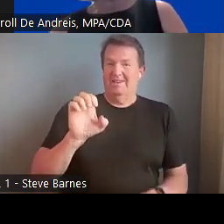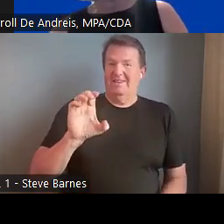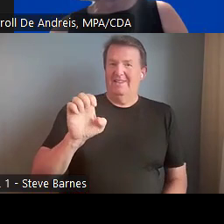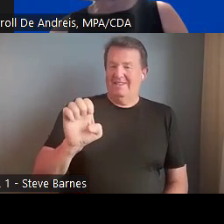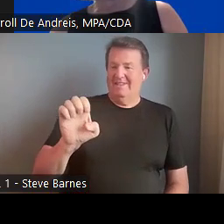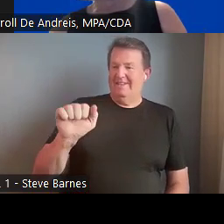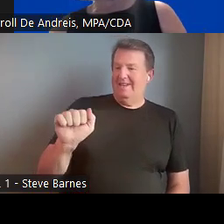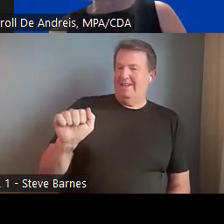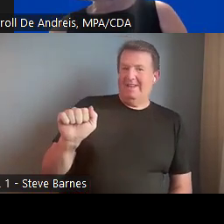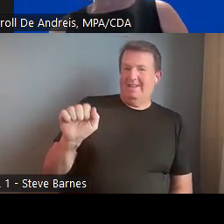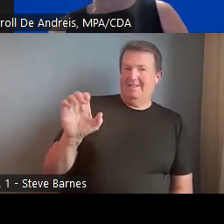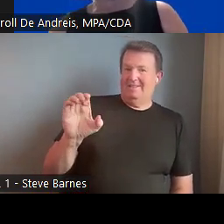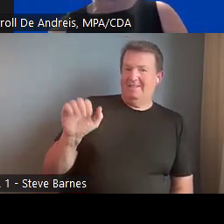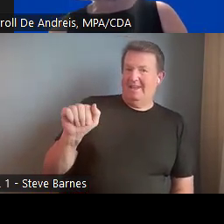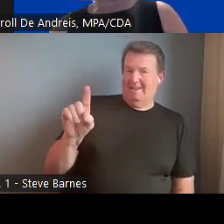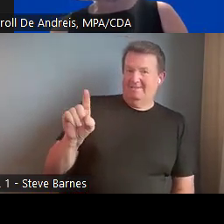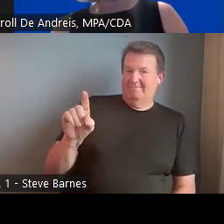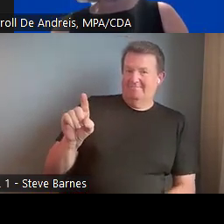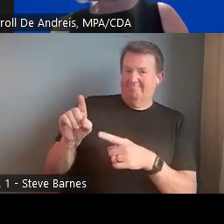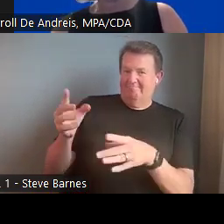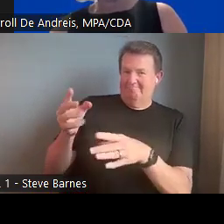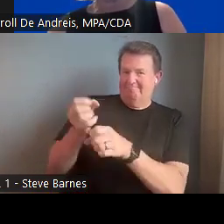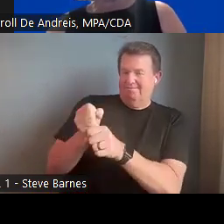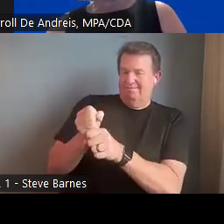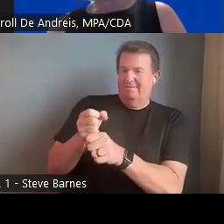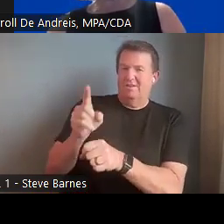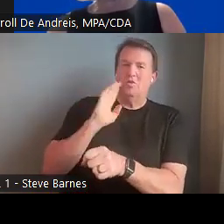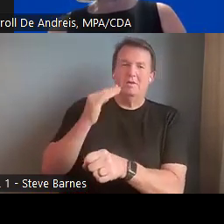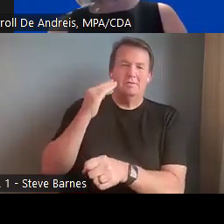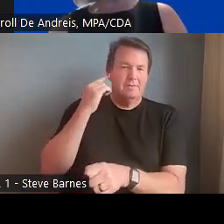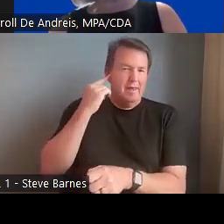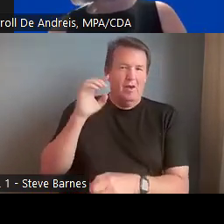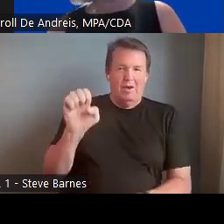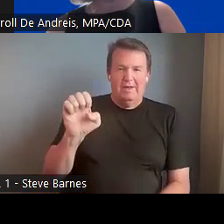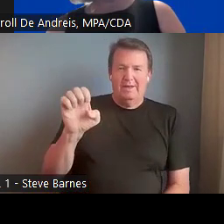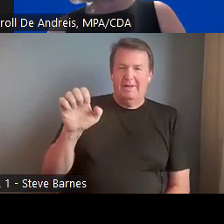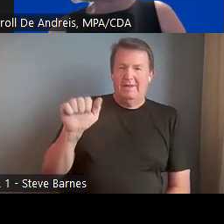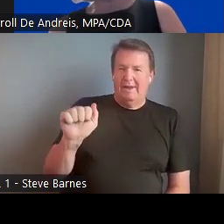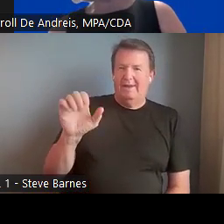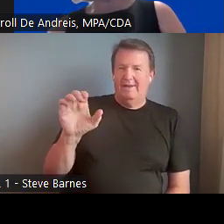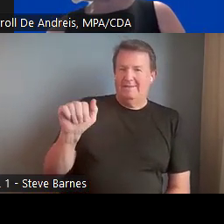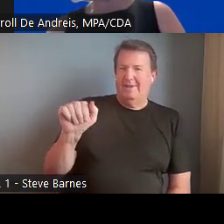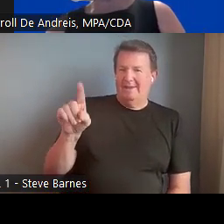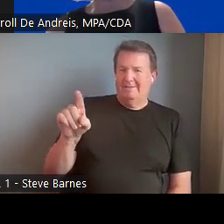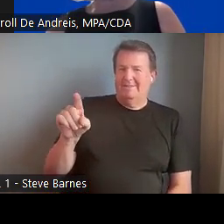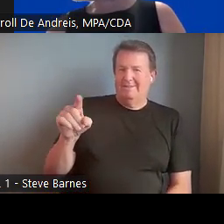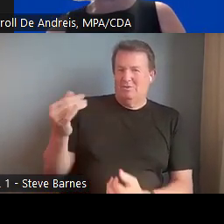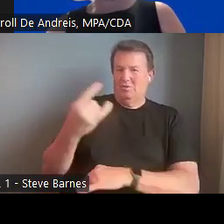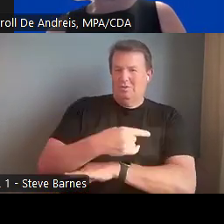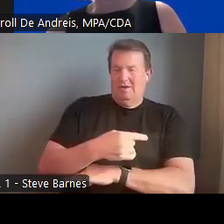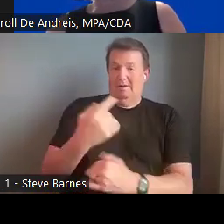EACAD, EACAD. You will hear that a lot today. Today is March 12th, and we